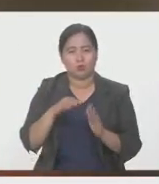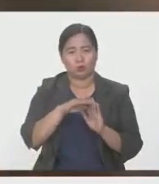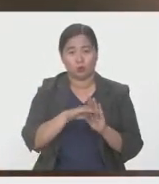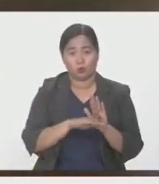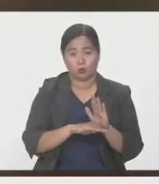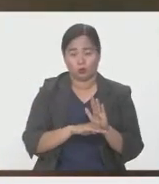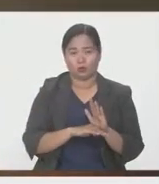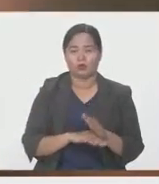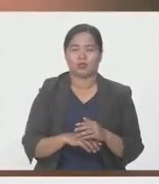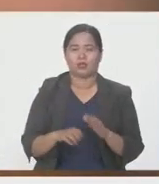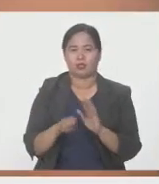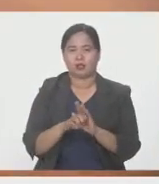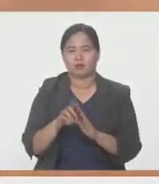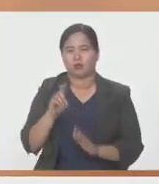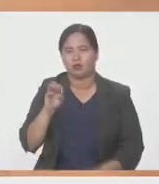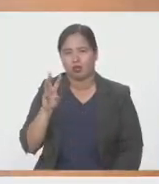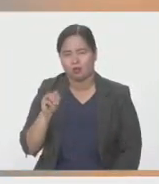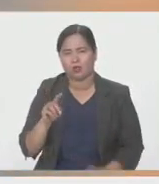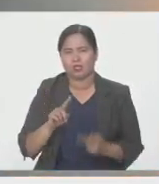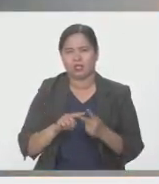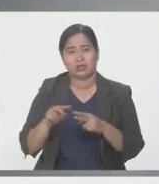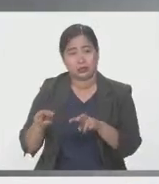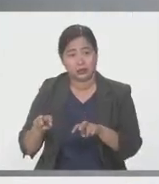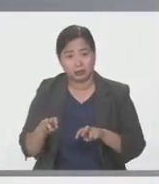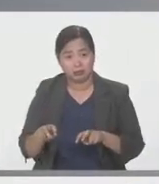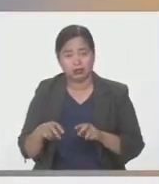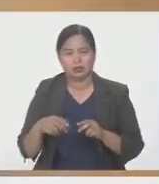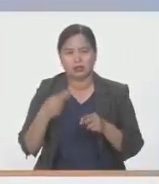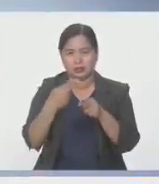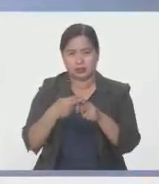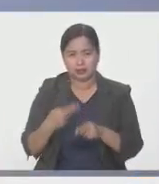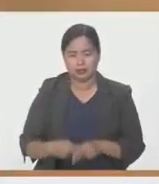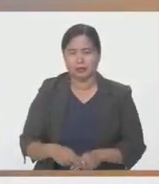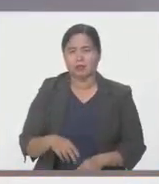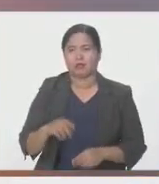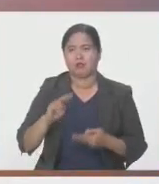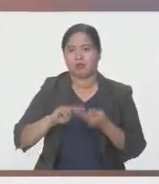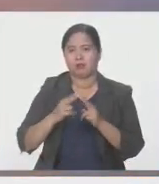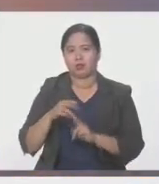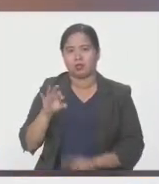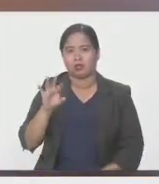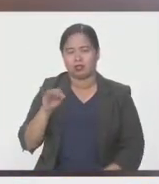released singles Drown and Selfish, which debuted at number 19 on the